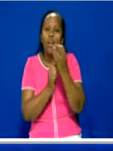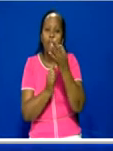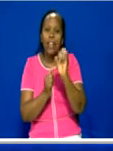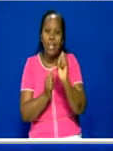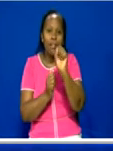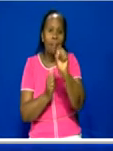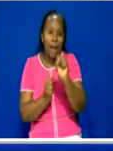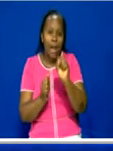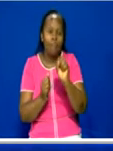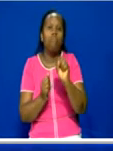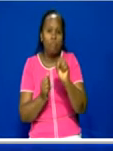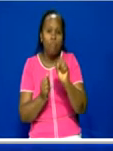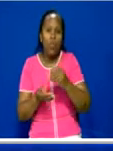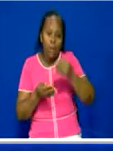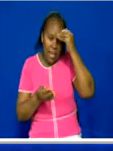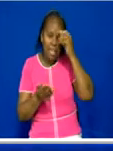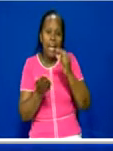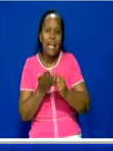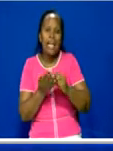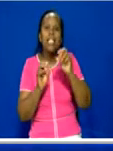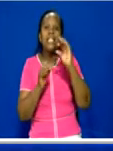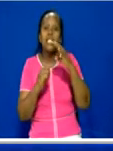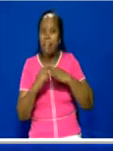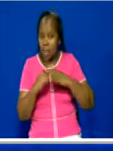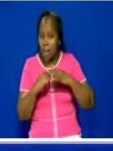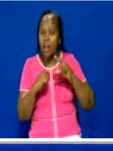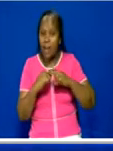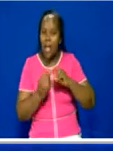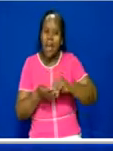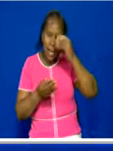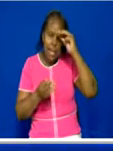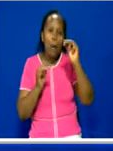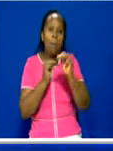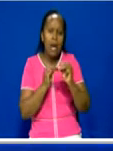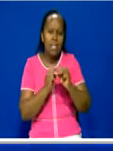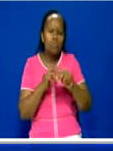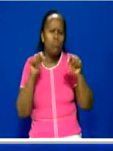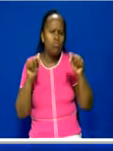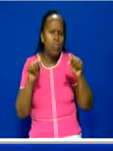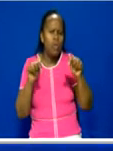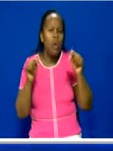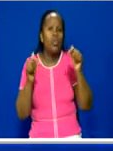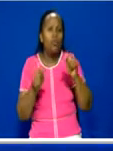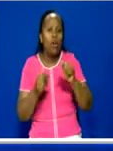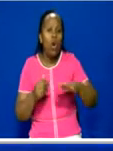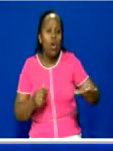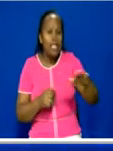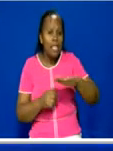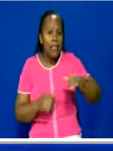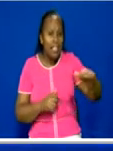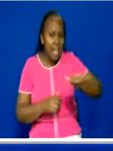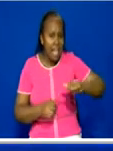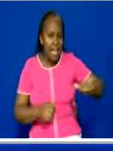12:35 p.m. we have our class 7 students tackling maths. Today we are on the surface area of